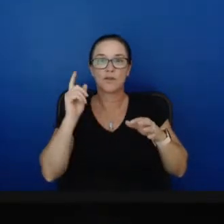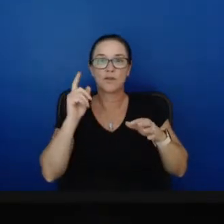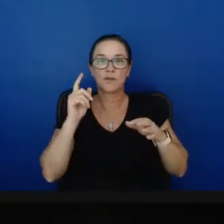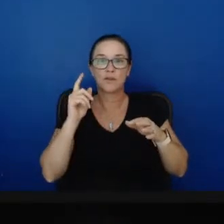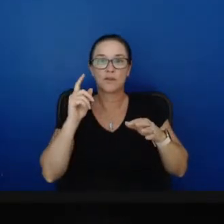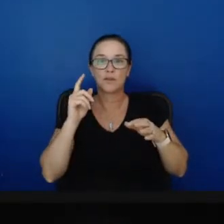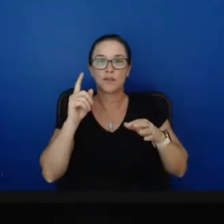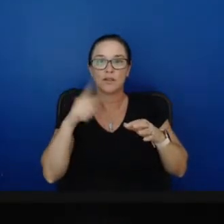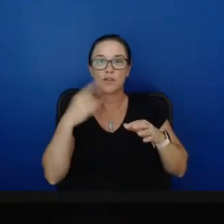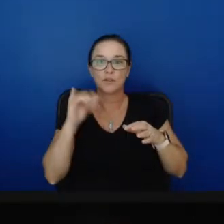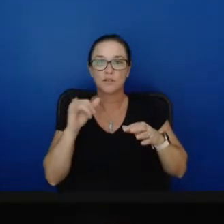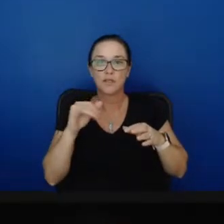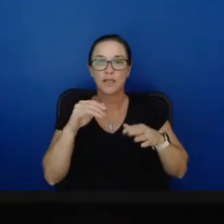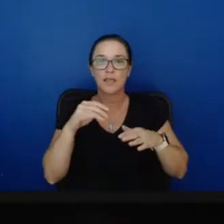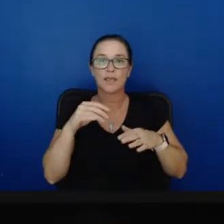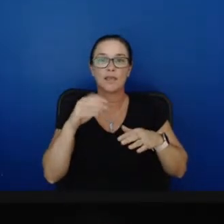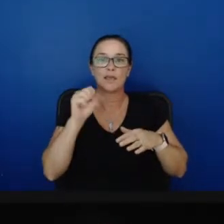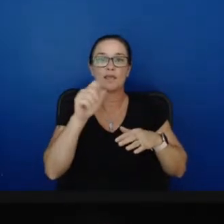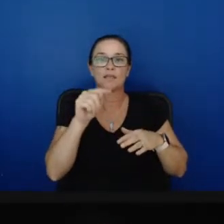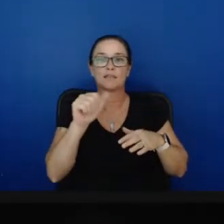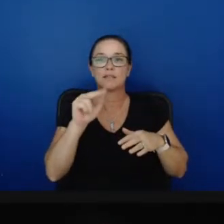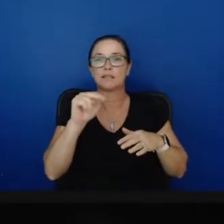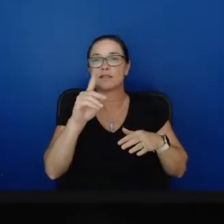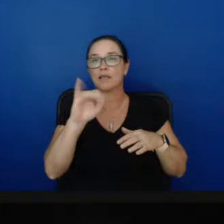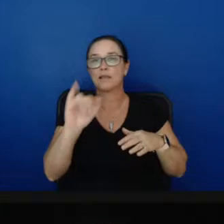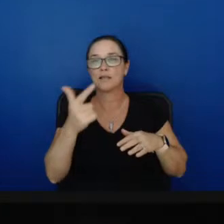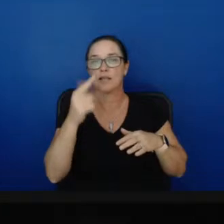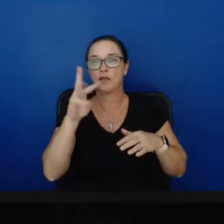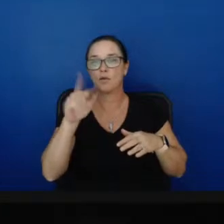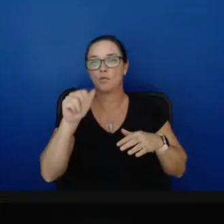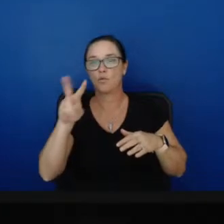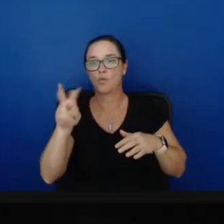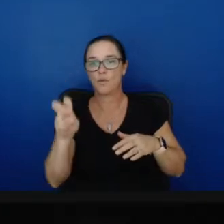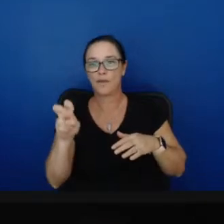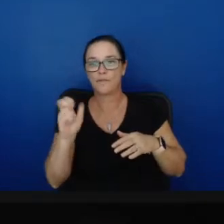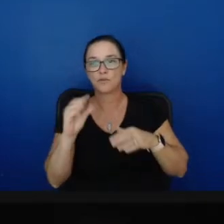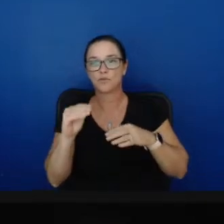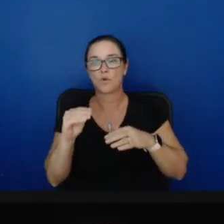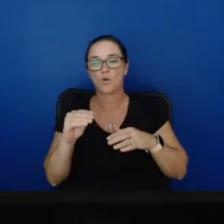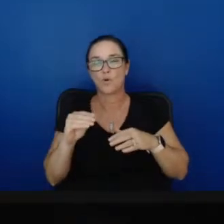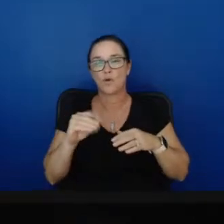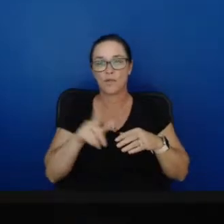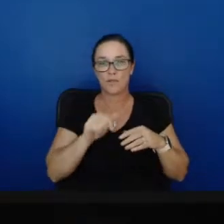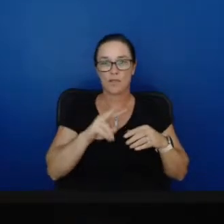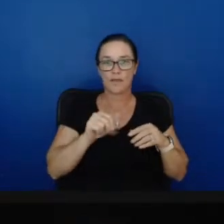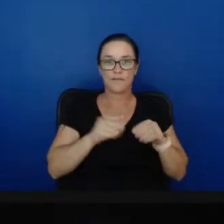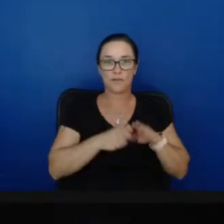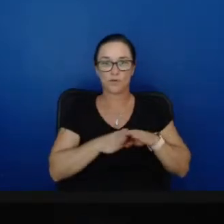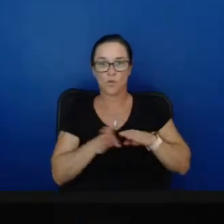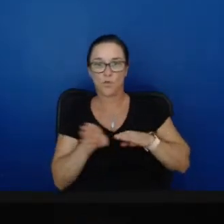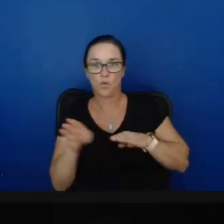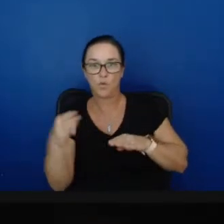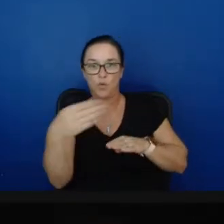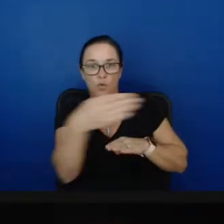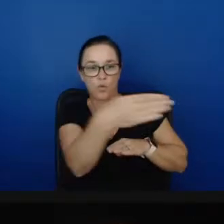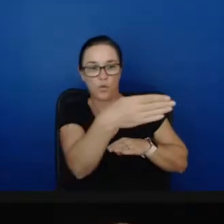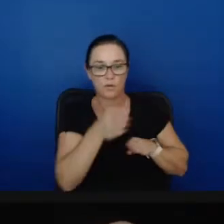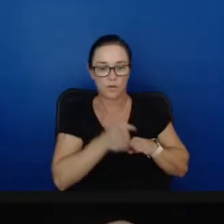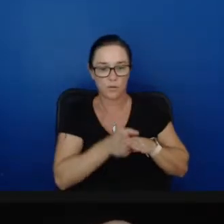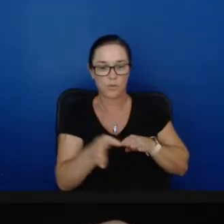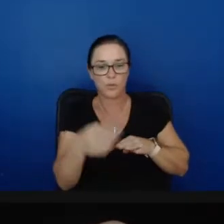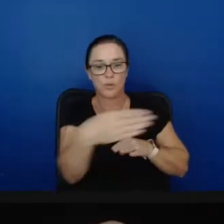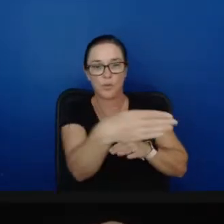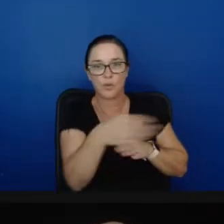the red, but they say the lava is coming in from this direction and then making an 80-degree bend off that